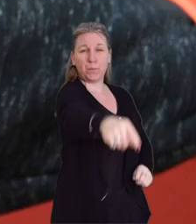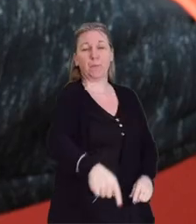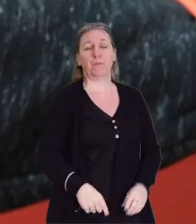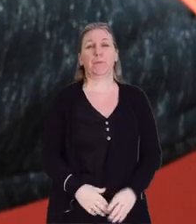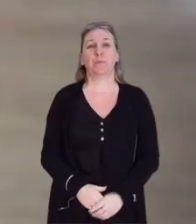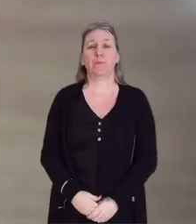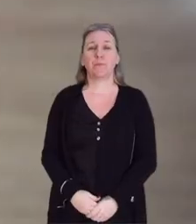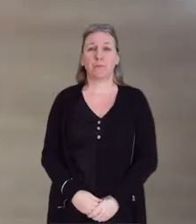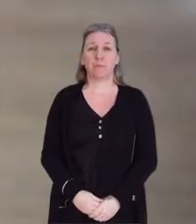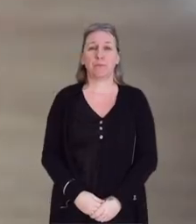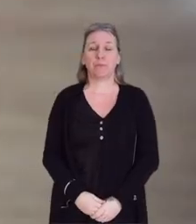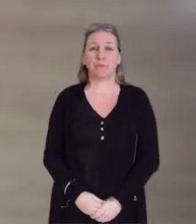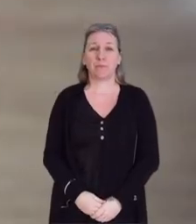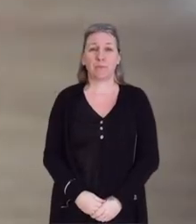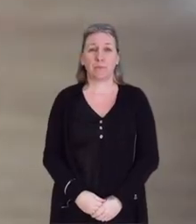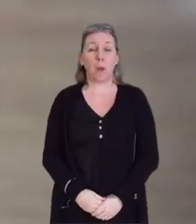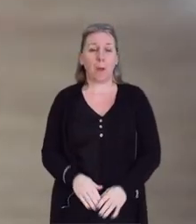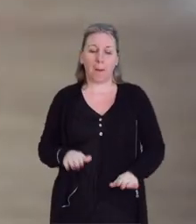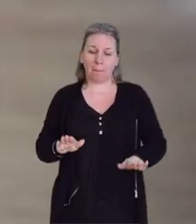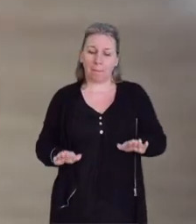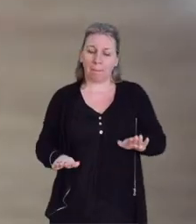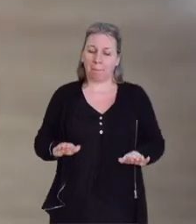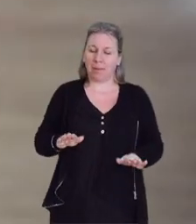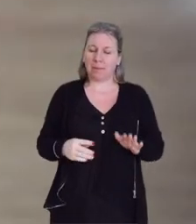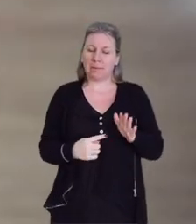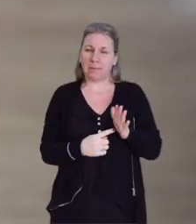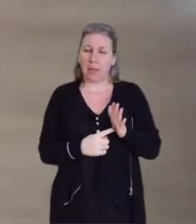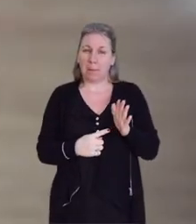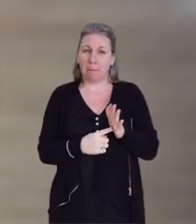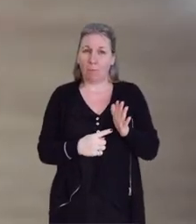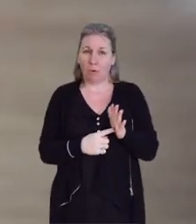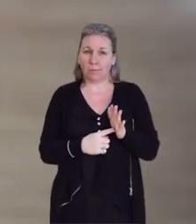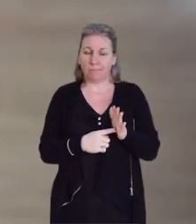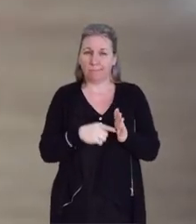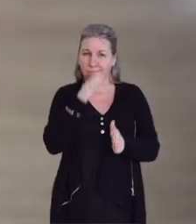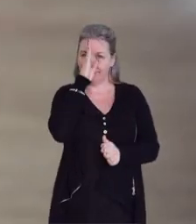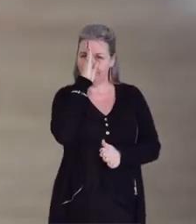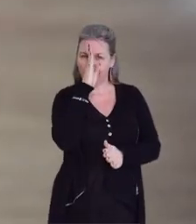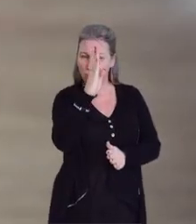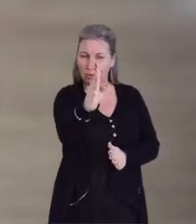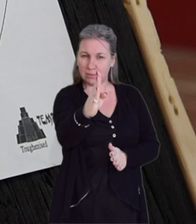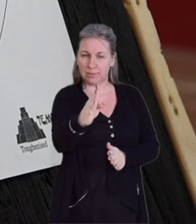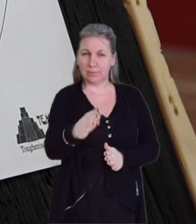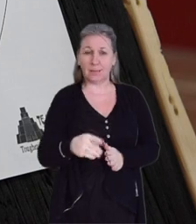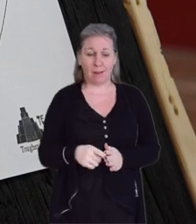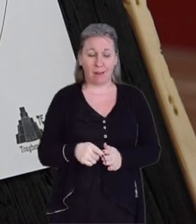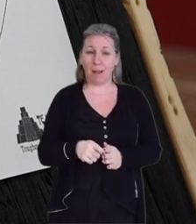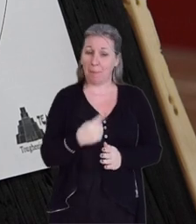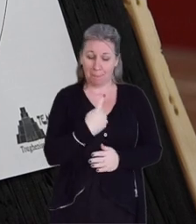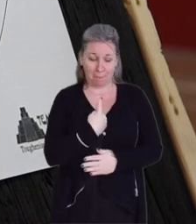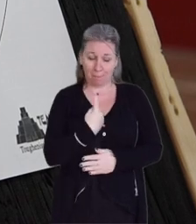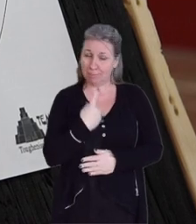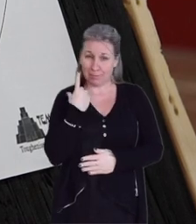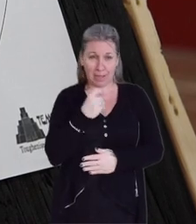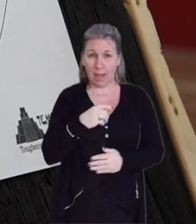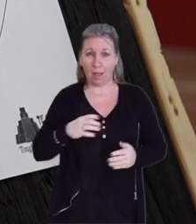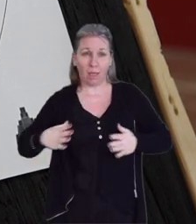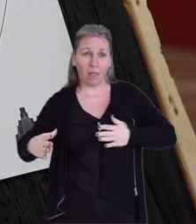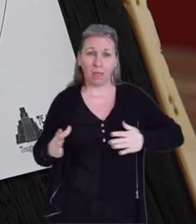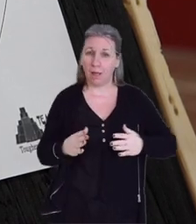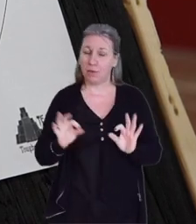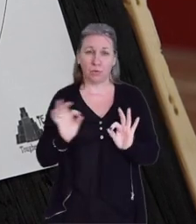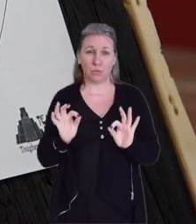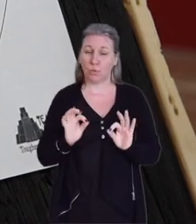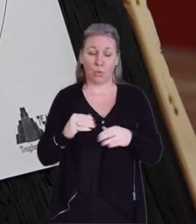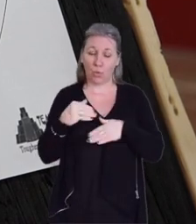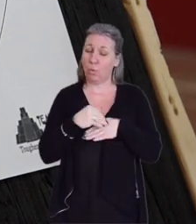the arrow. A balanced release is essential for a straight shot. The archer should hold their stance to ensure